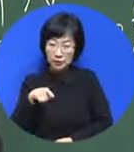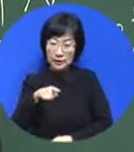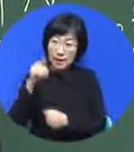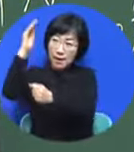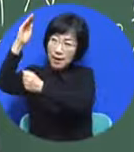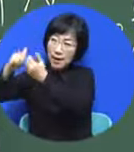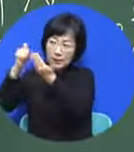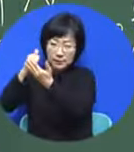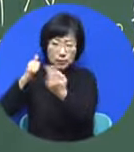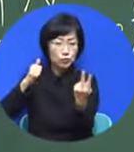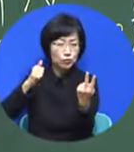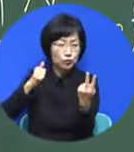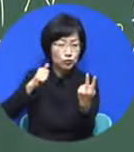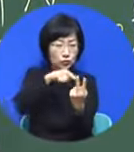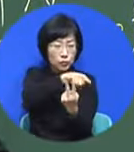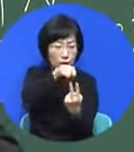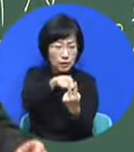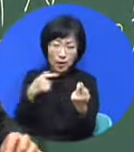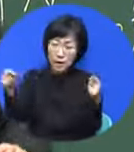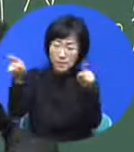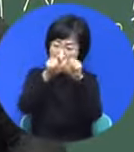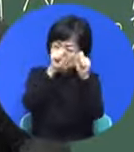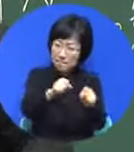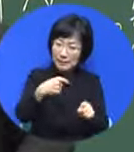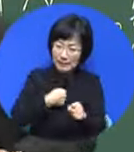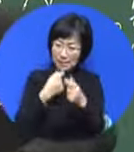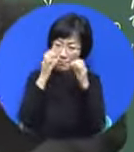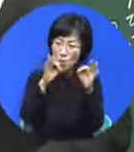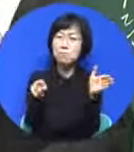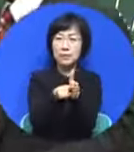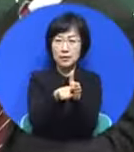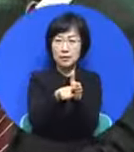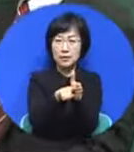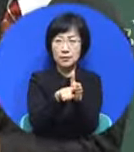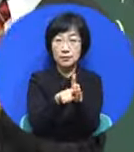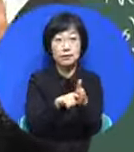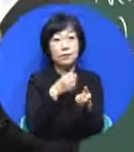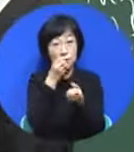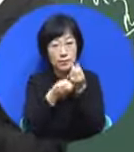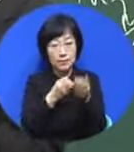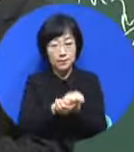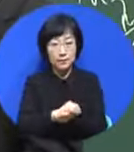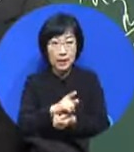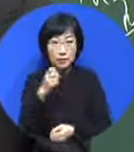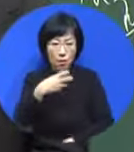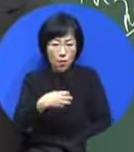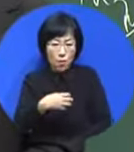She knew what she was doing. She says, I know that God is with you, to the spies.